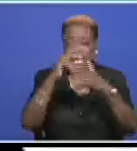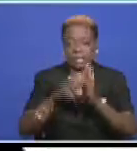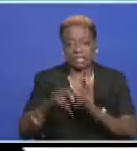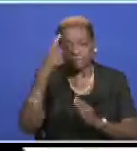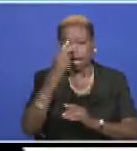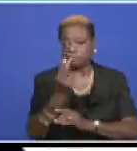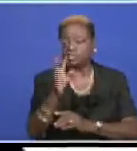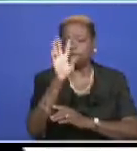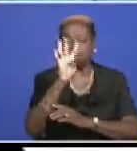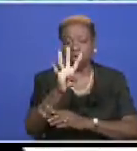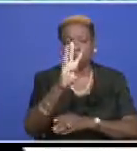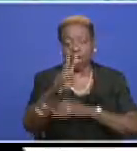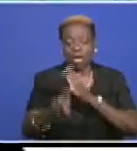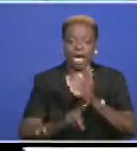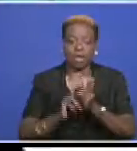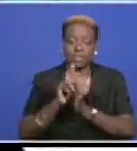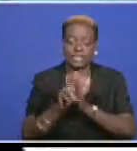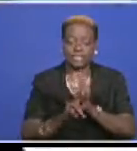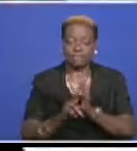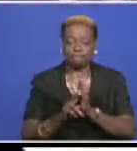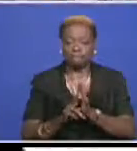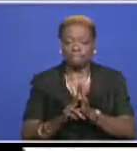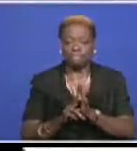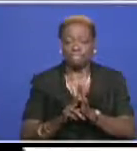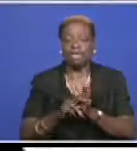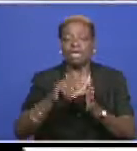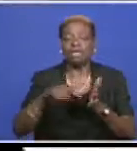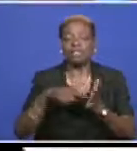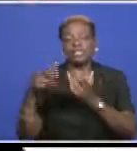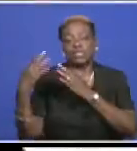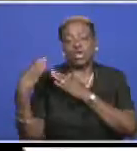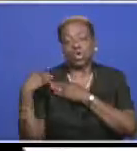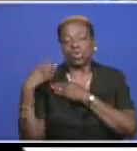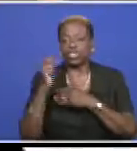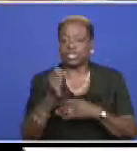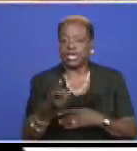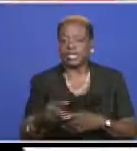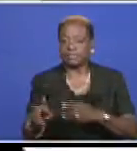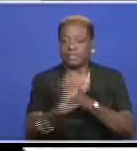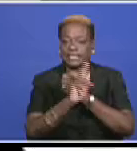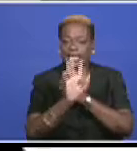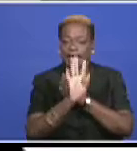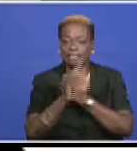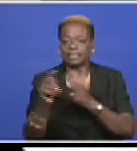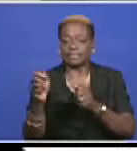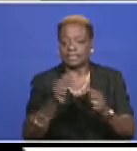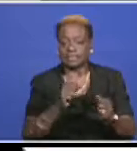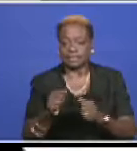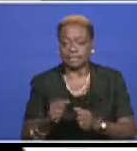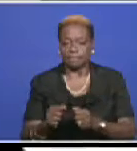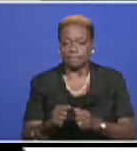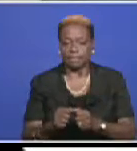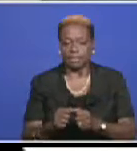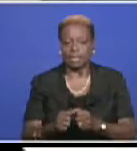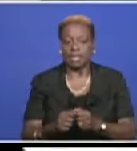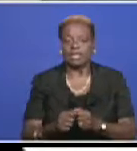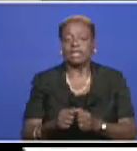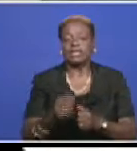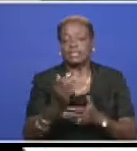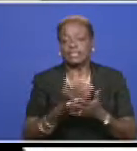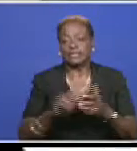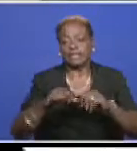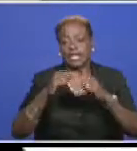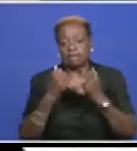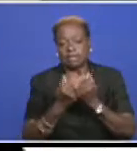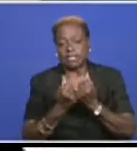load shedding process works. In order to protect the system, whenever a generator goes offline, there are certain areas and certain parts of the grid that are automatically